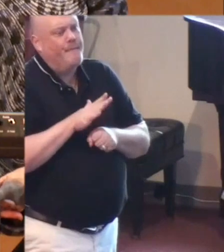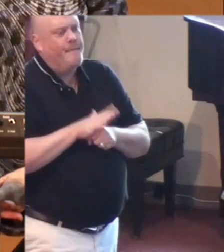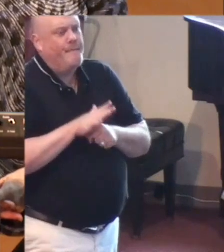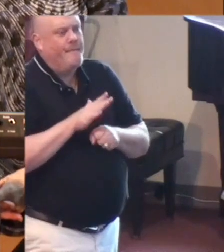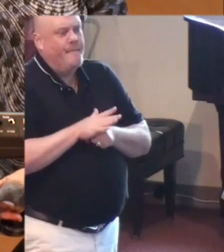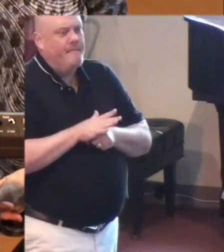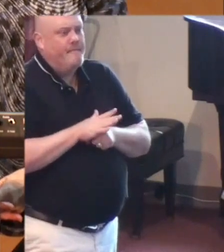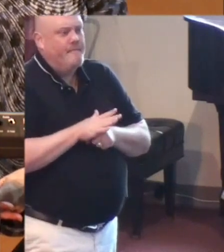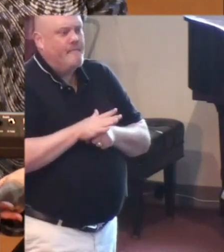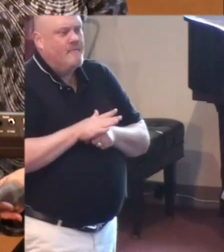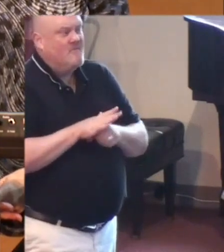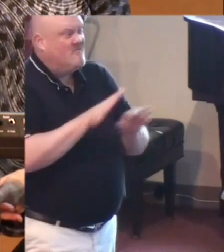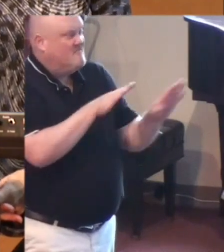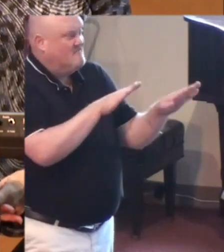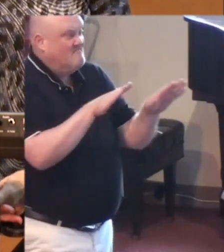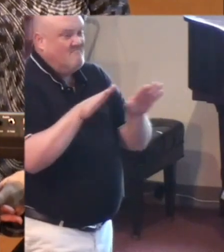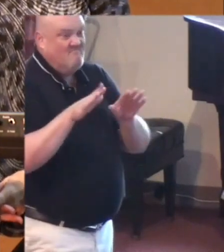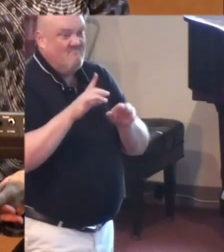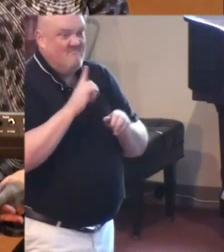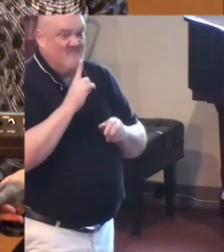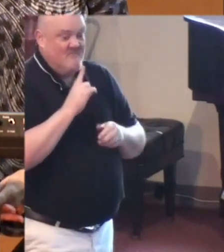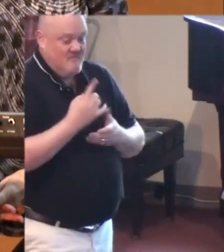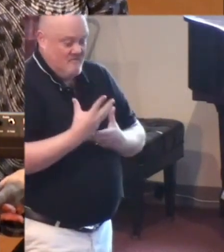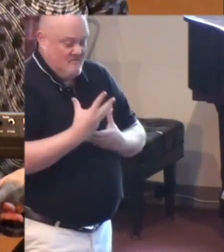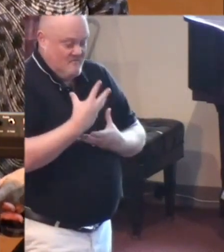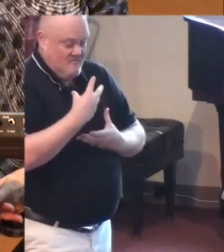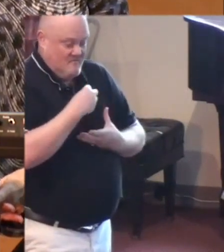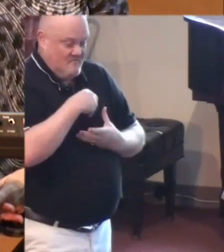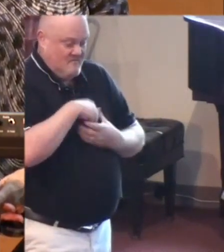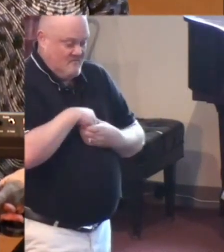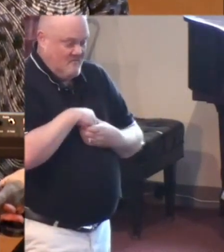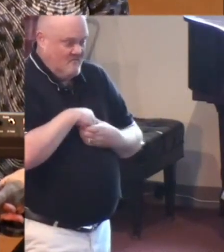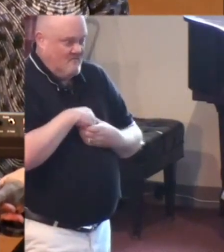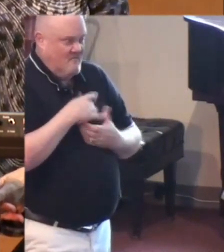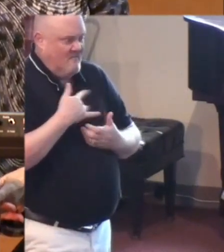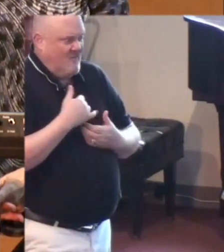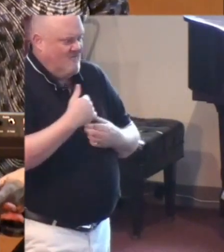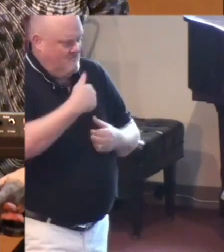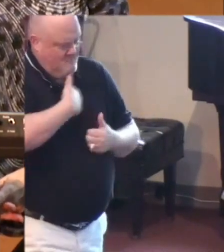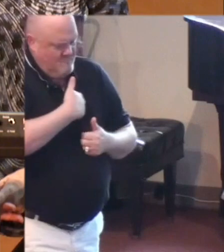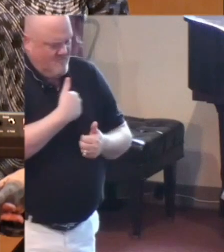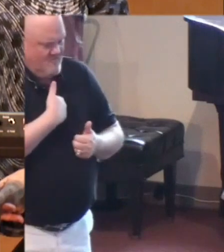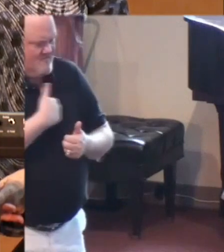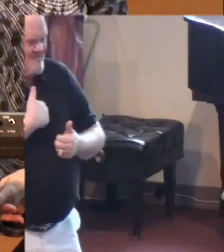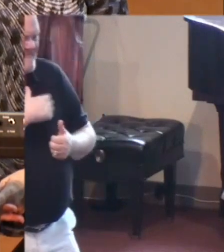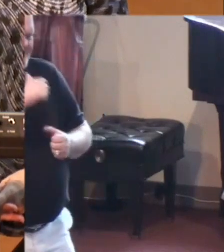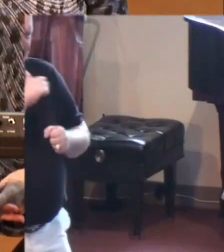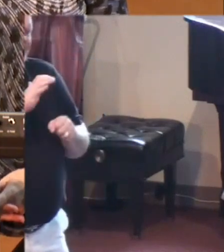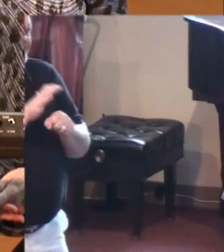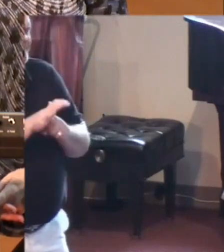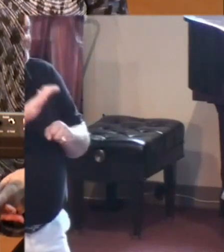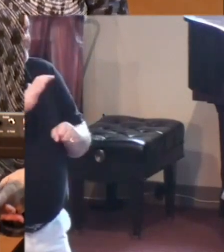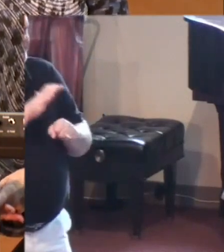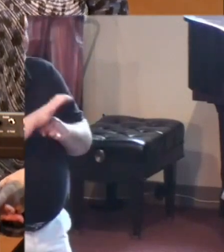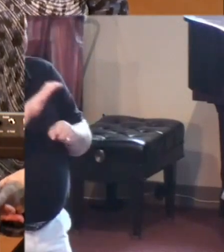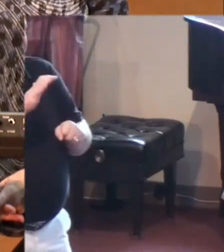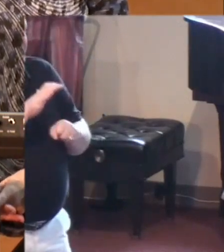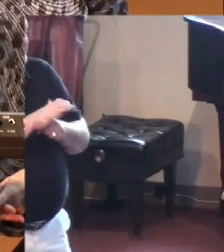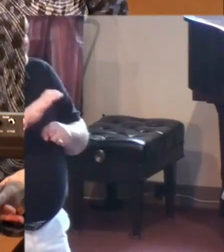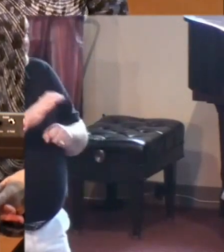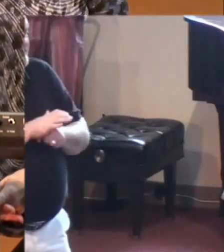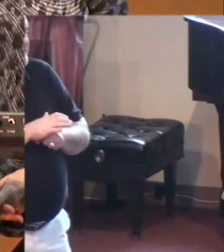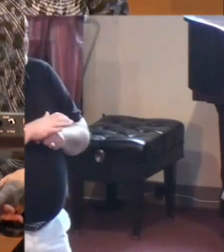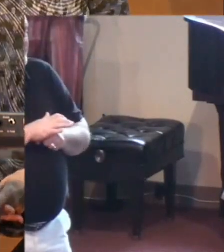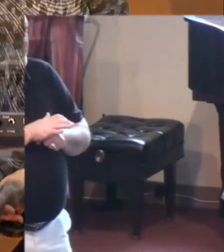And really, deep down inside, it just felt like I wasn't good enough. But I learned the